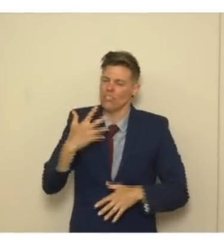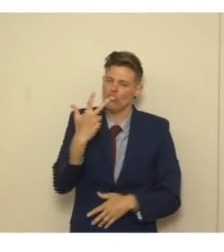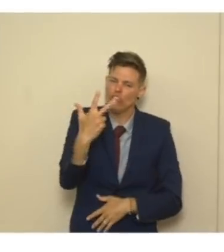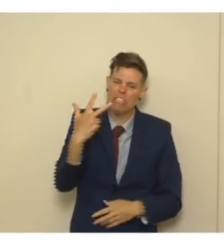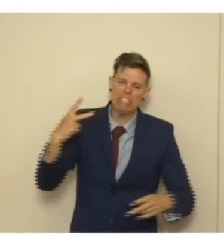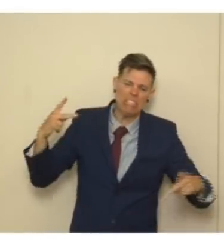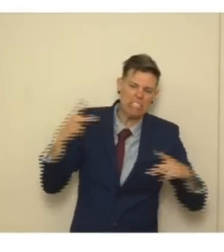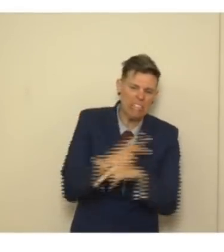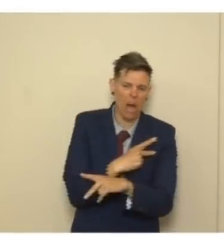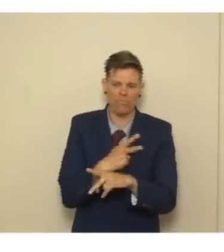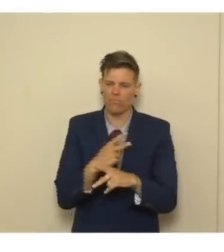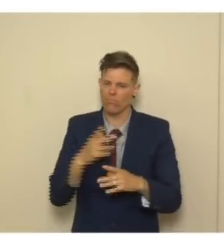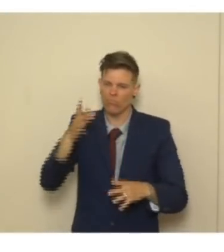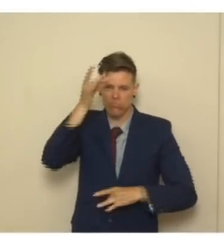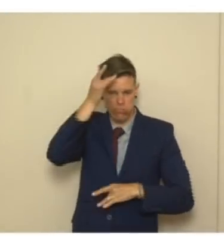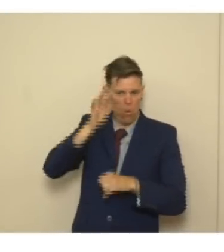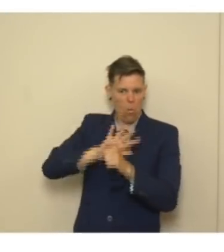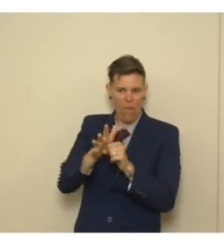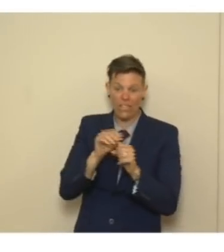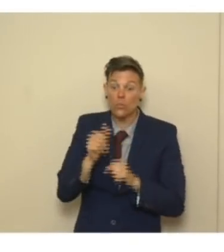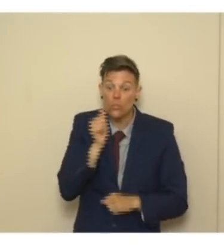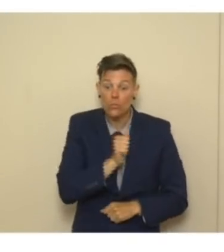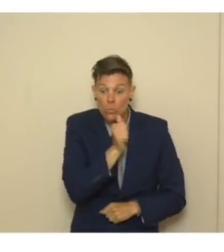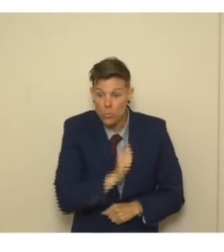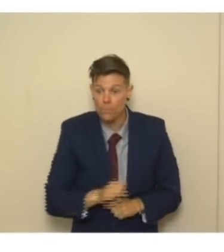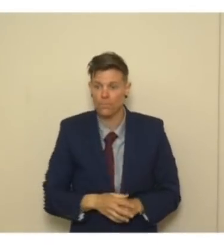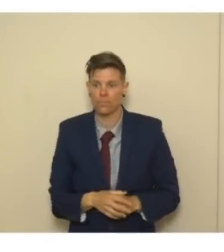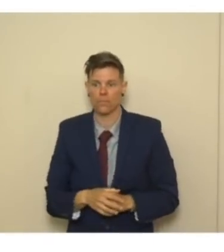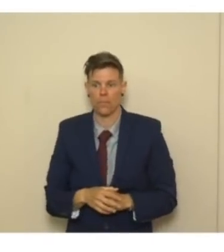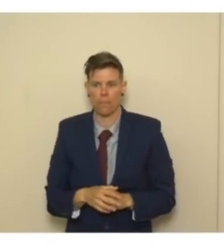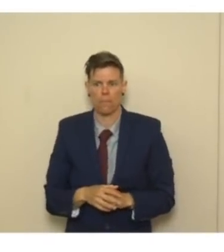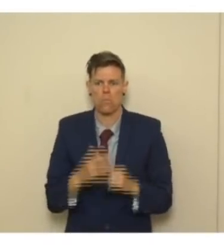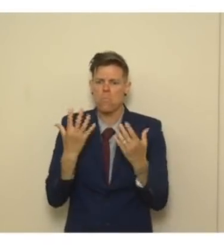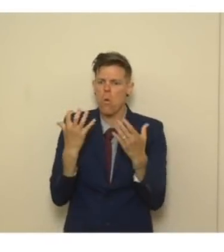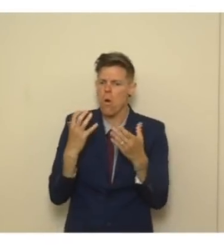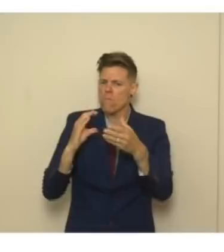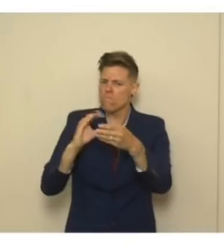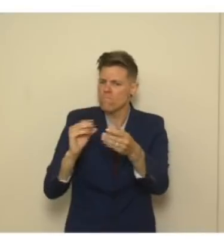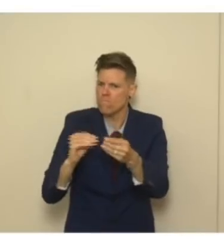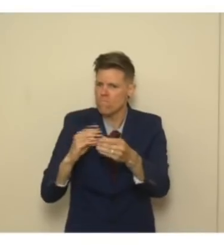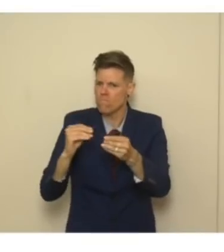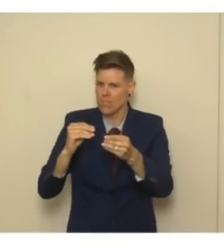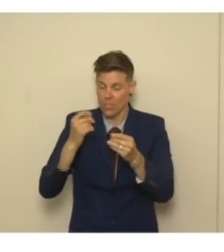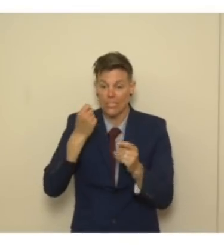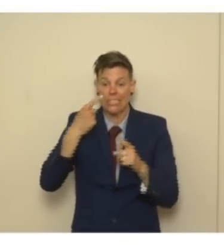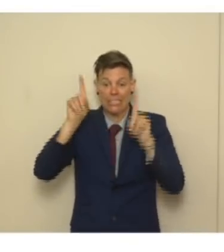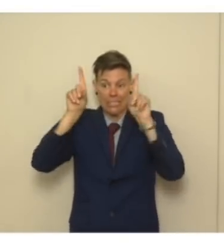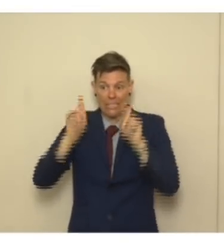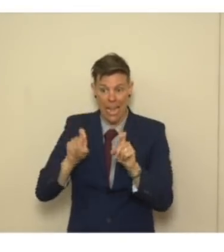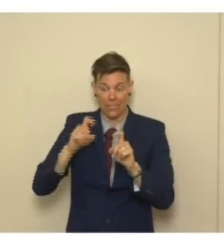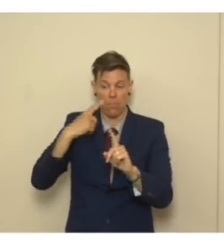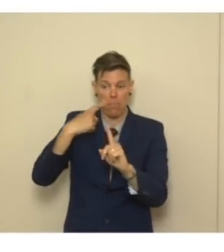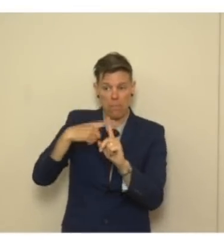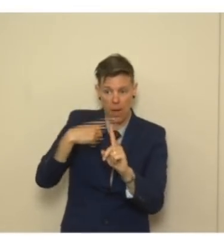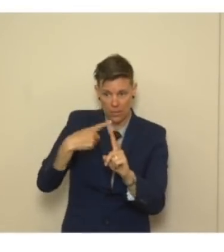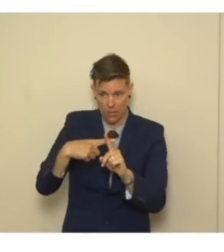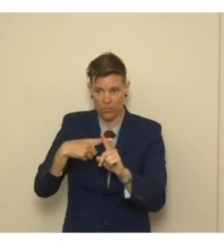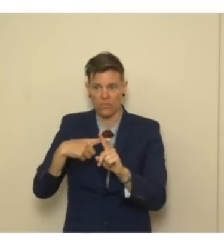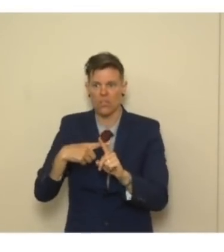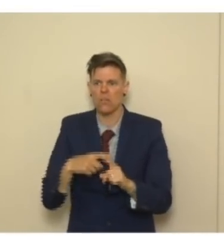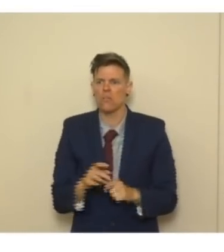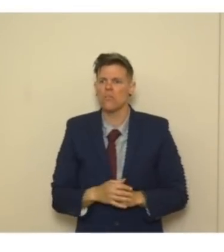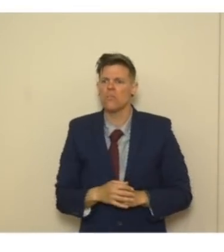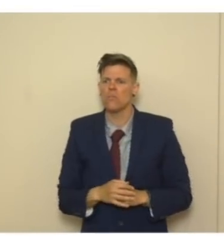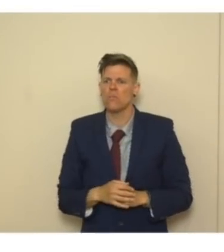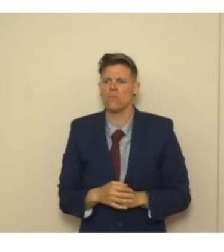reading about this in the newspaper. It's the test positivity rate. A lot of folks will say, well, the reason we have more cases is we're just testing